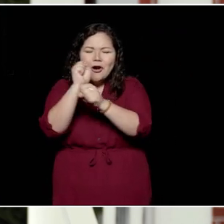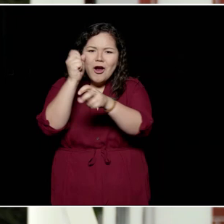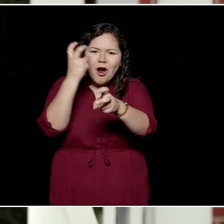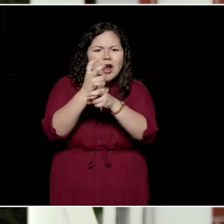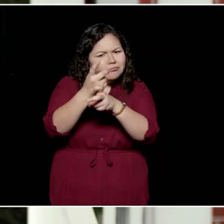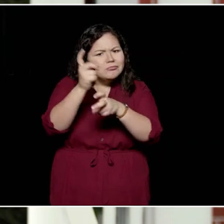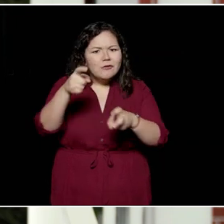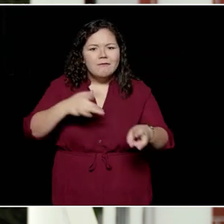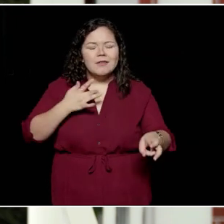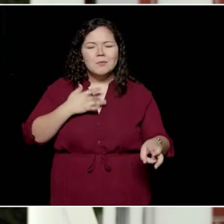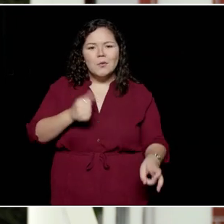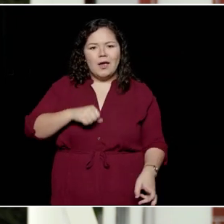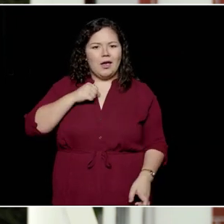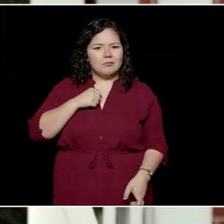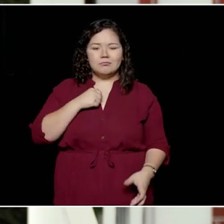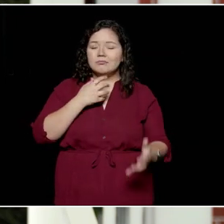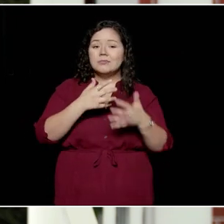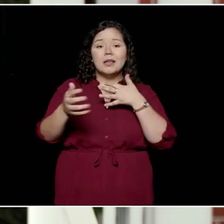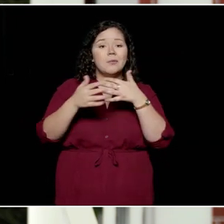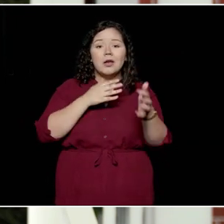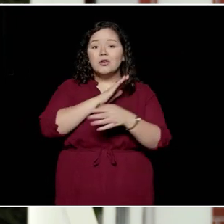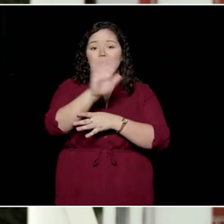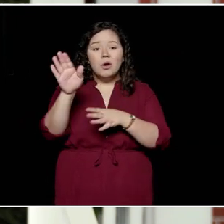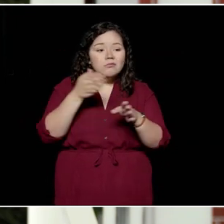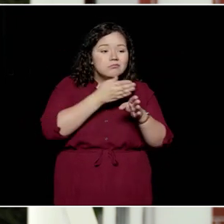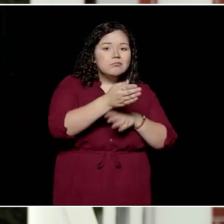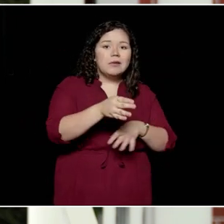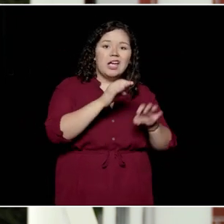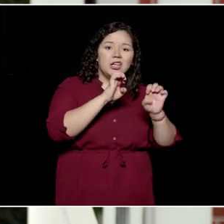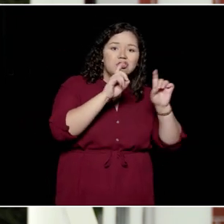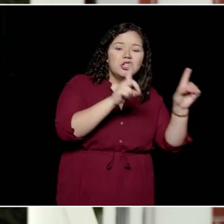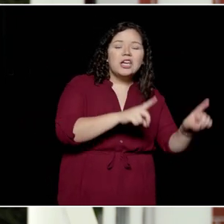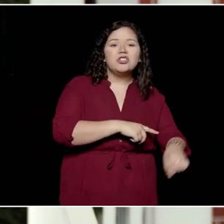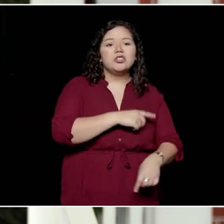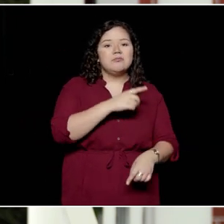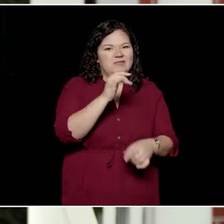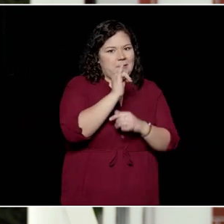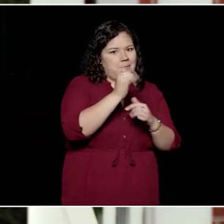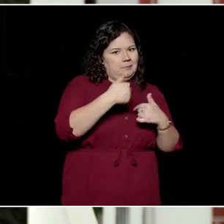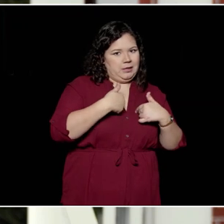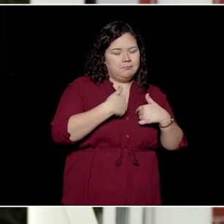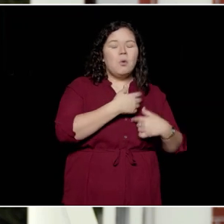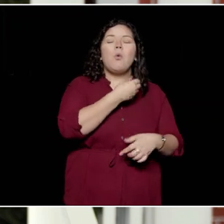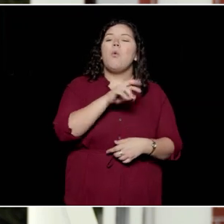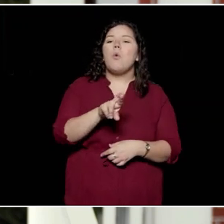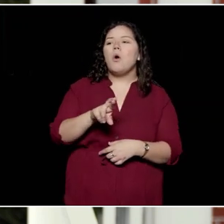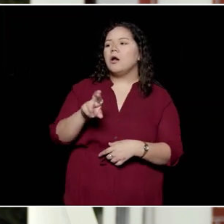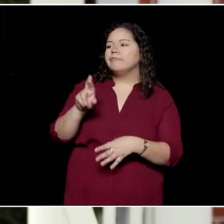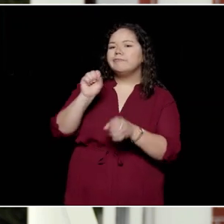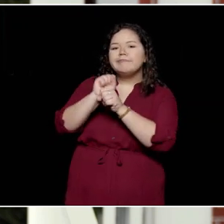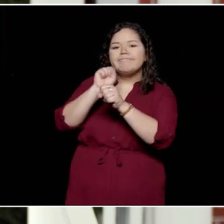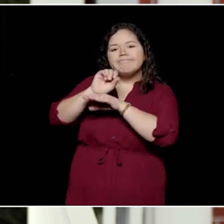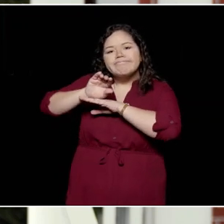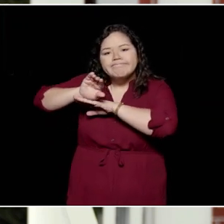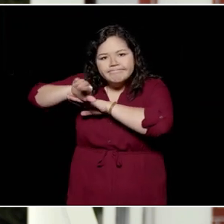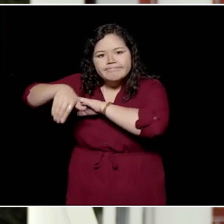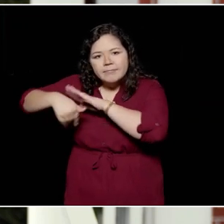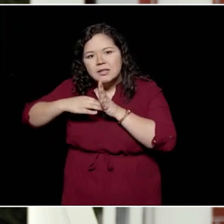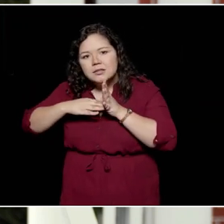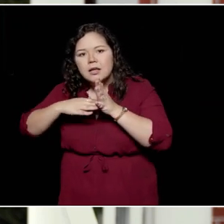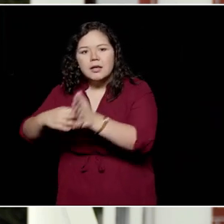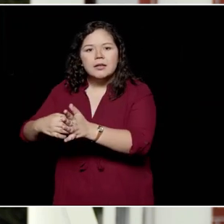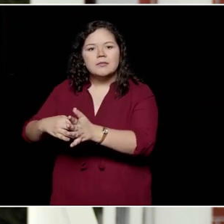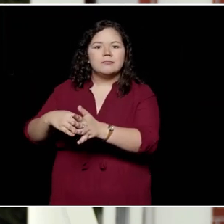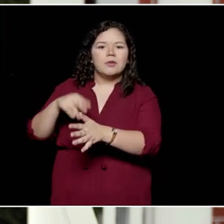you should be proud of that. Whether you were studying education in the Scarf Building like I was, or putting in late nights at the Commons